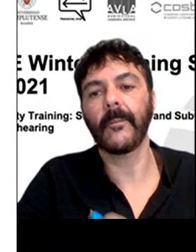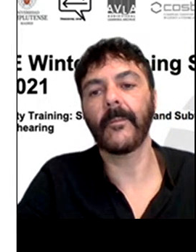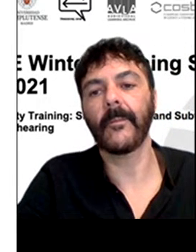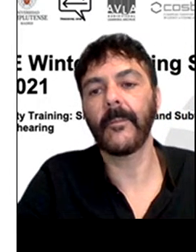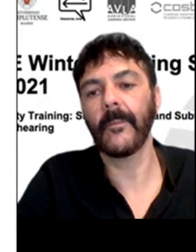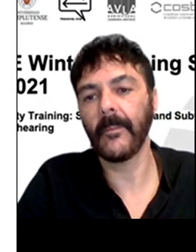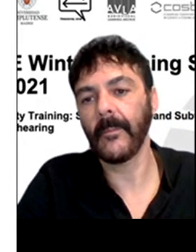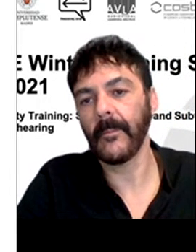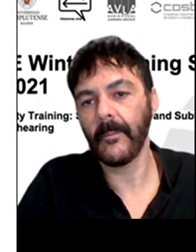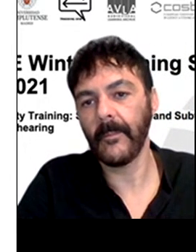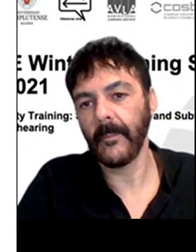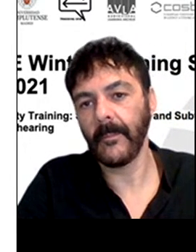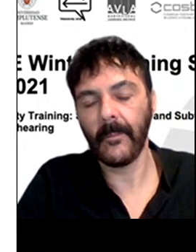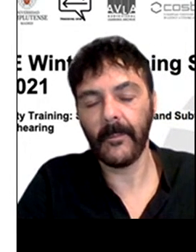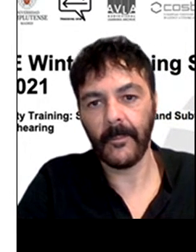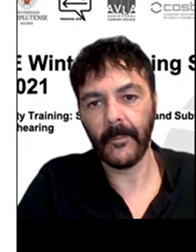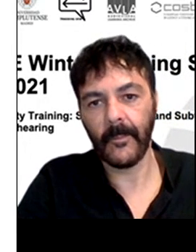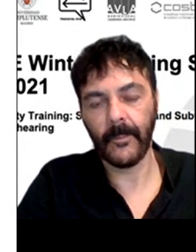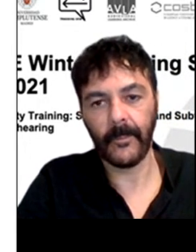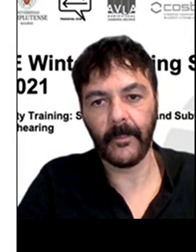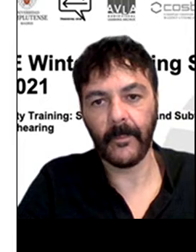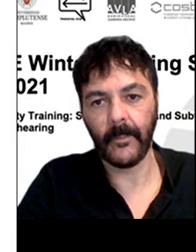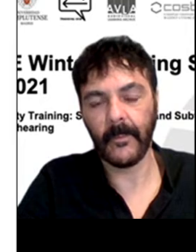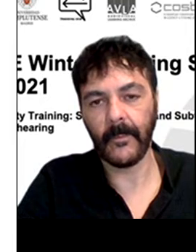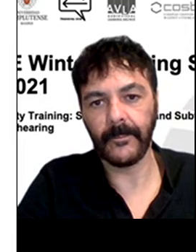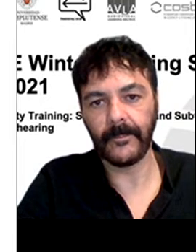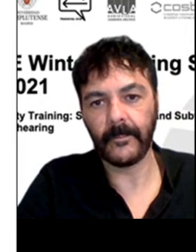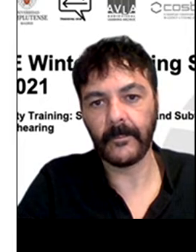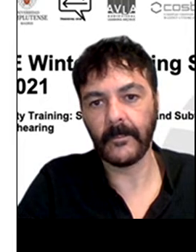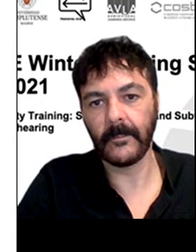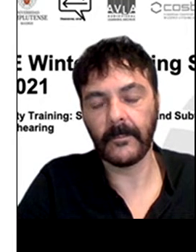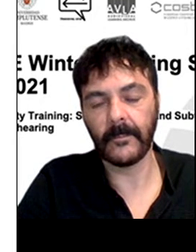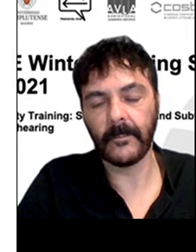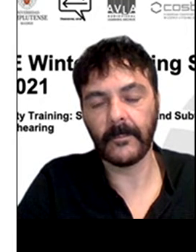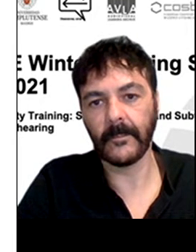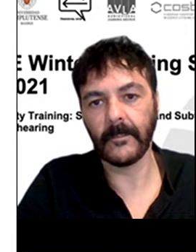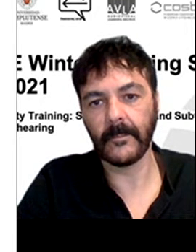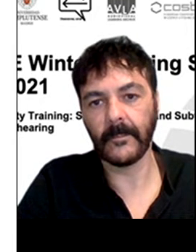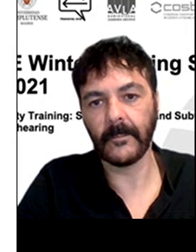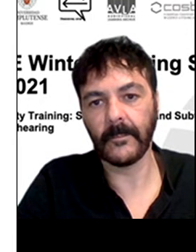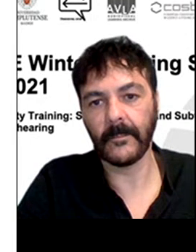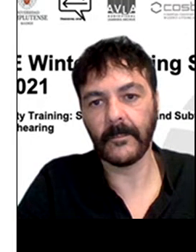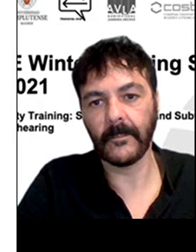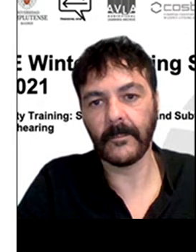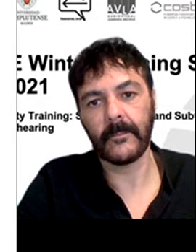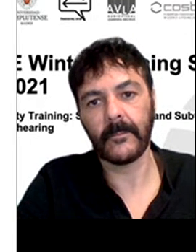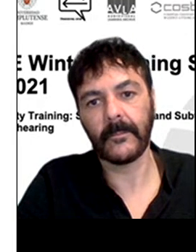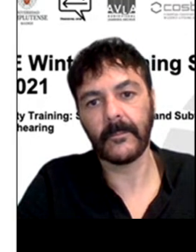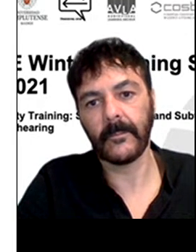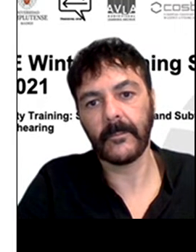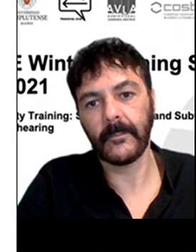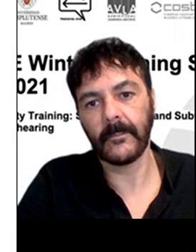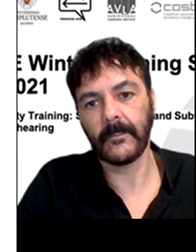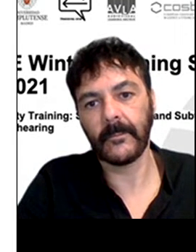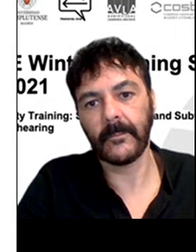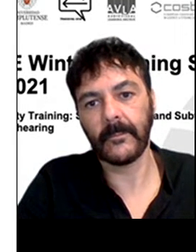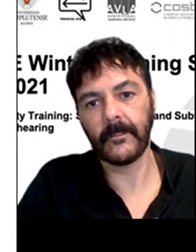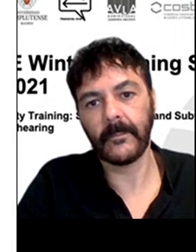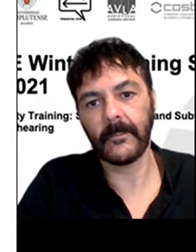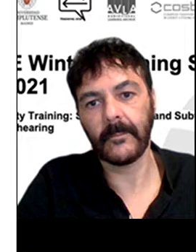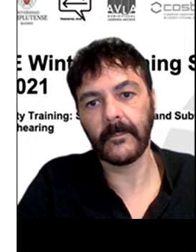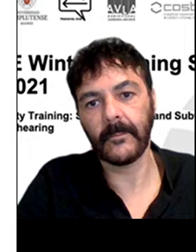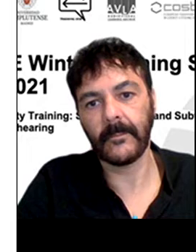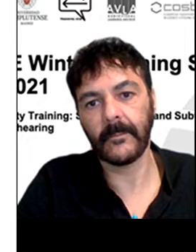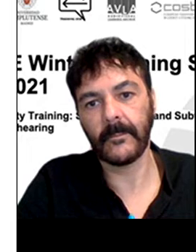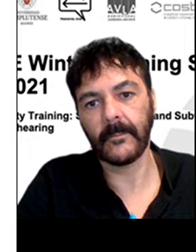know, the 3D has been many times trying to come into, into, into the normal lifestyle of